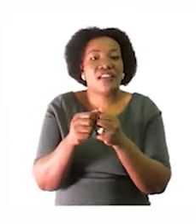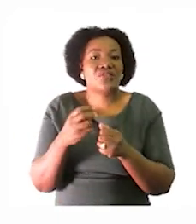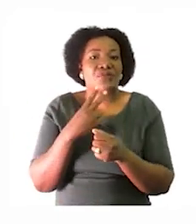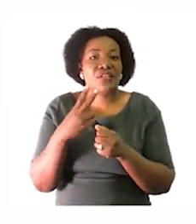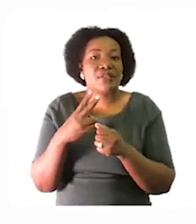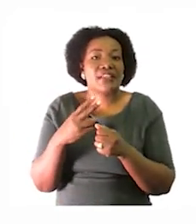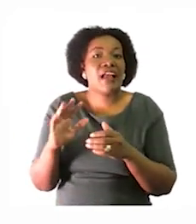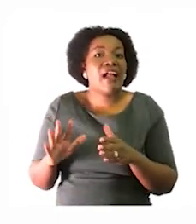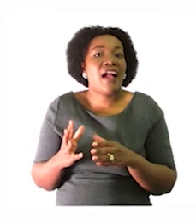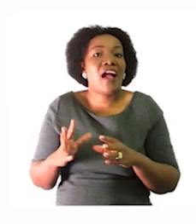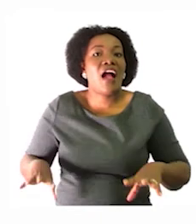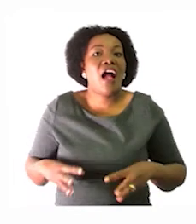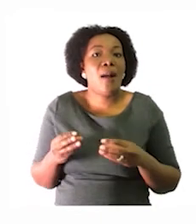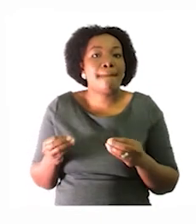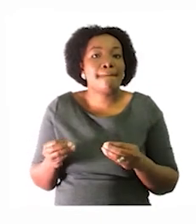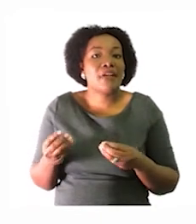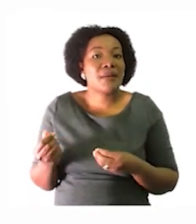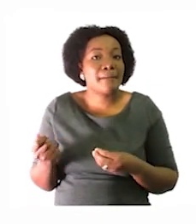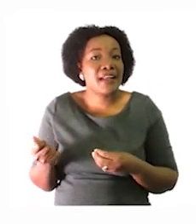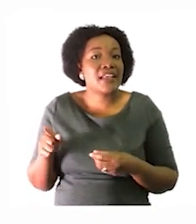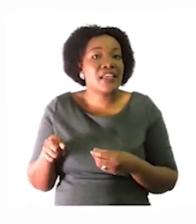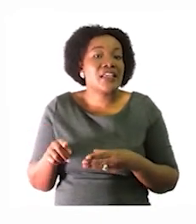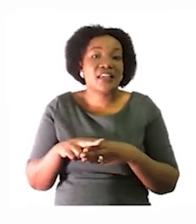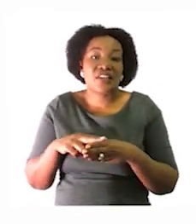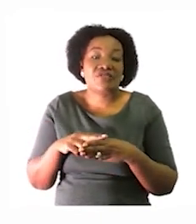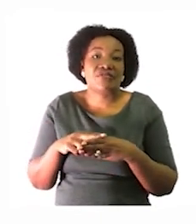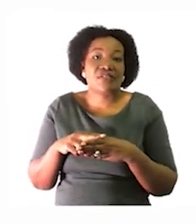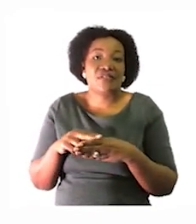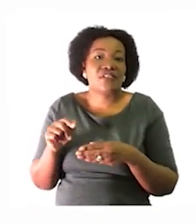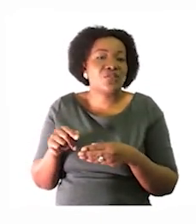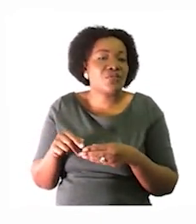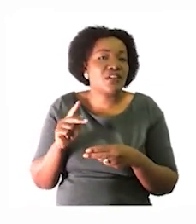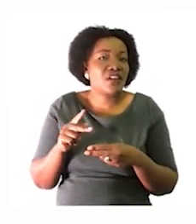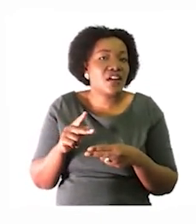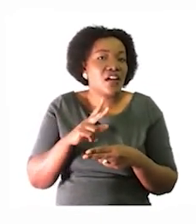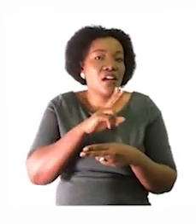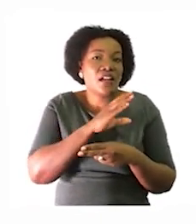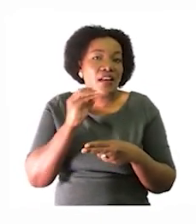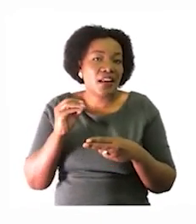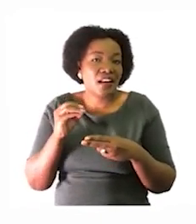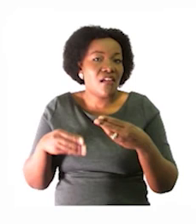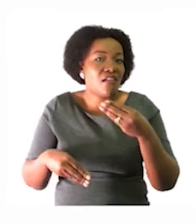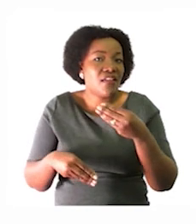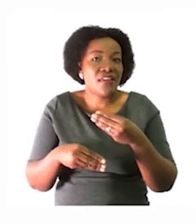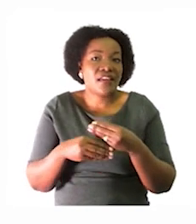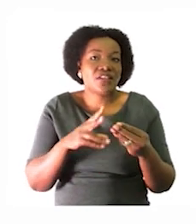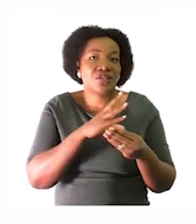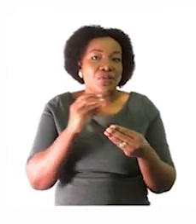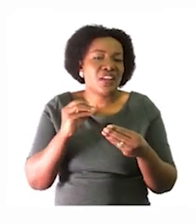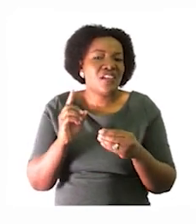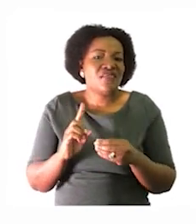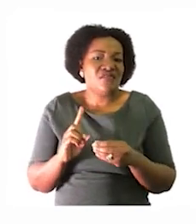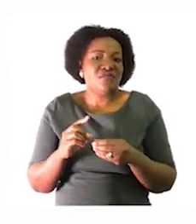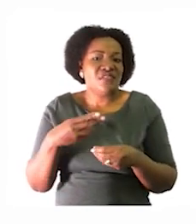together. So what are we going to do? We have to count again. 10 Namibian dollar plus a 20 will give you how